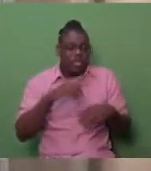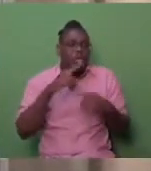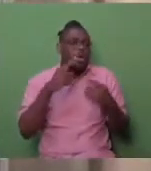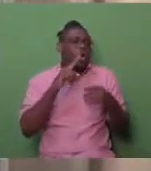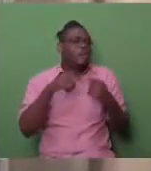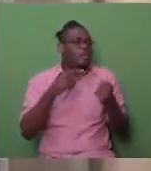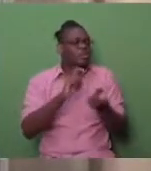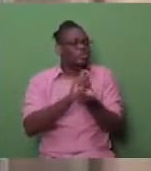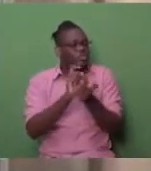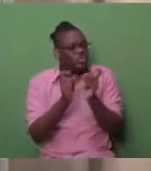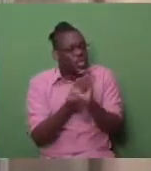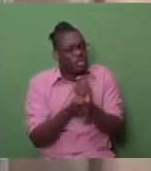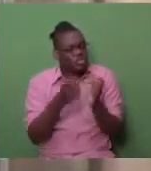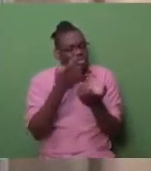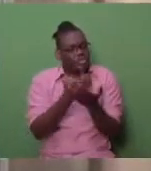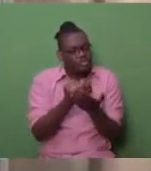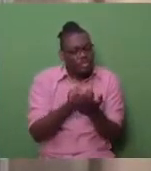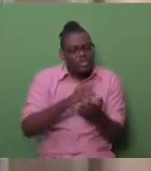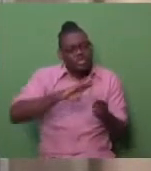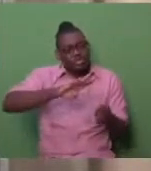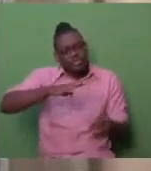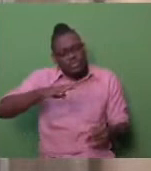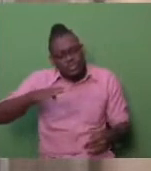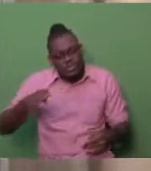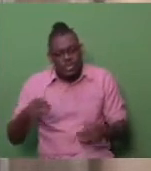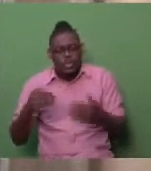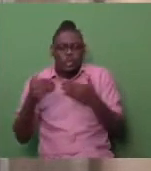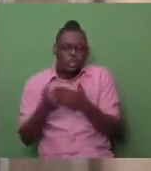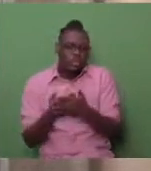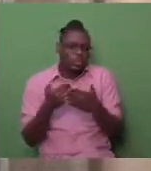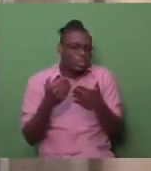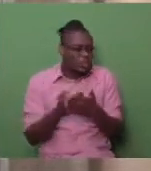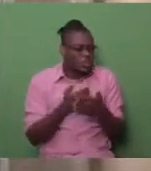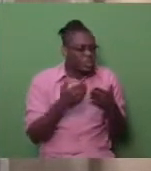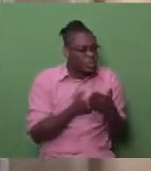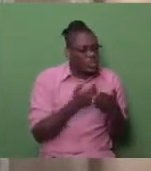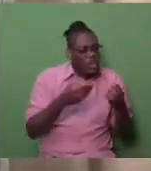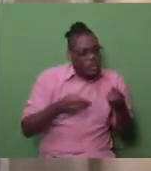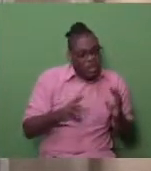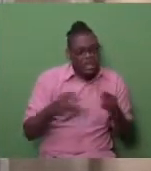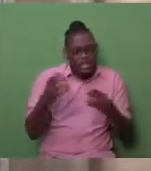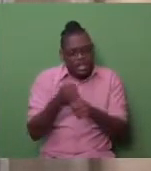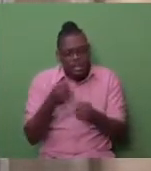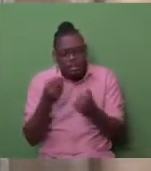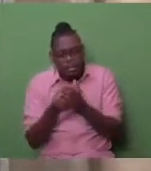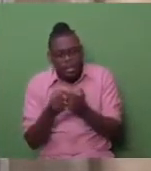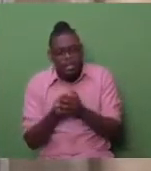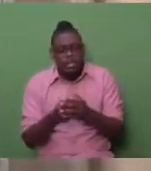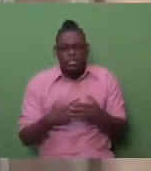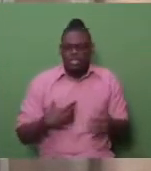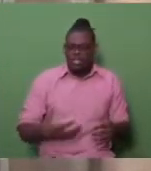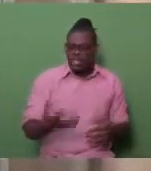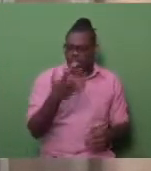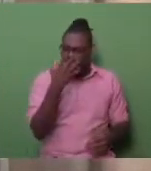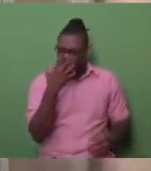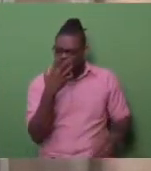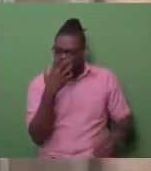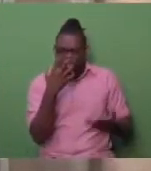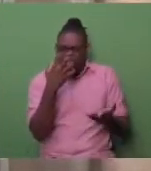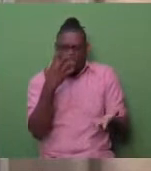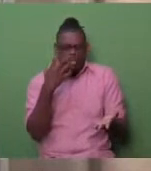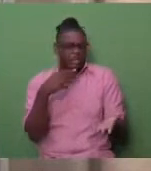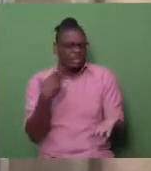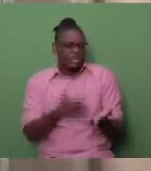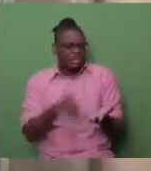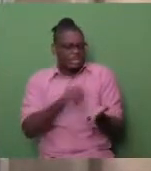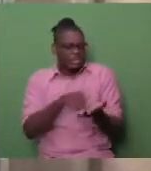streams. We must look elsewhere for economic sustainability. Now more than ever, with a collapsed economy,